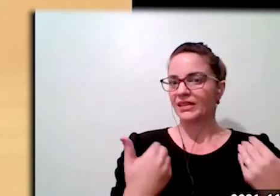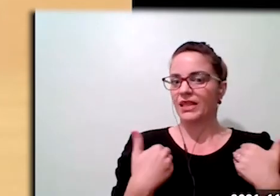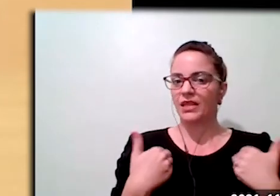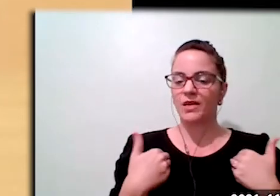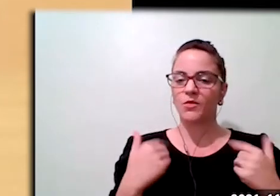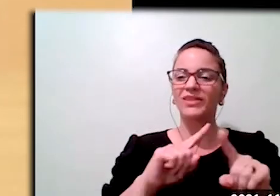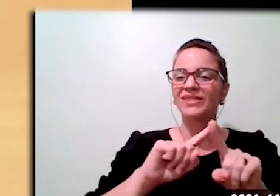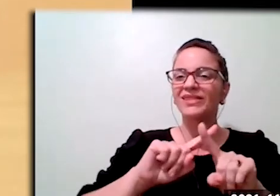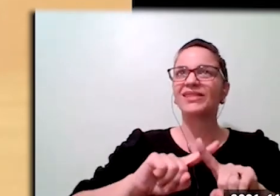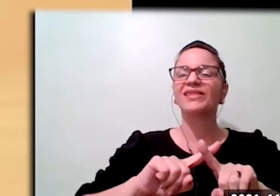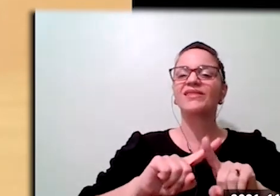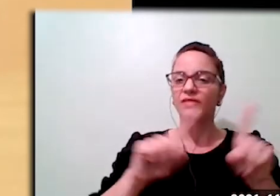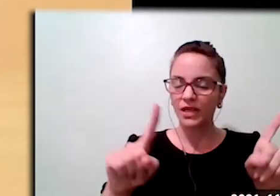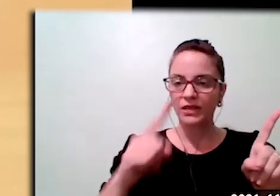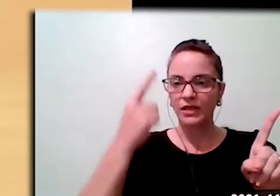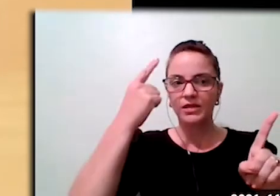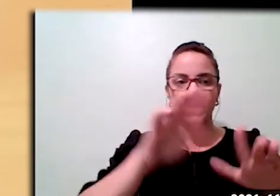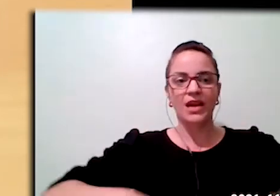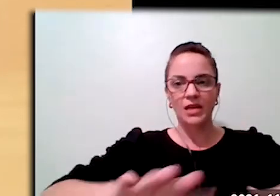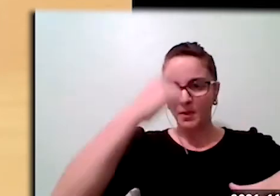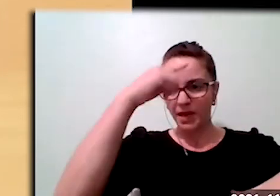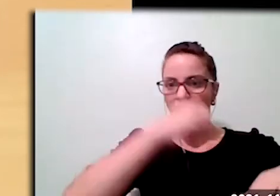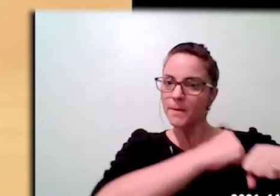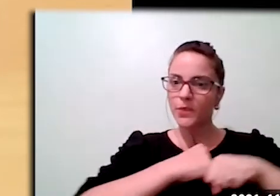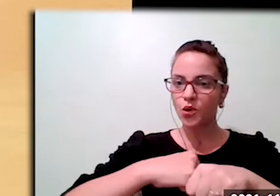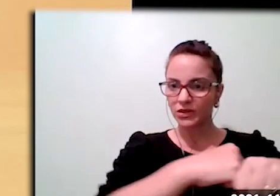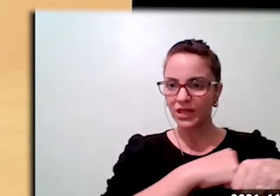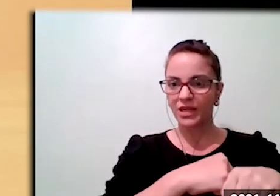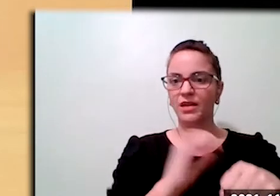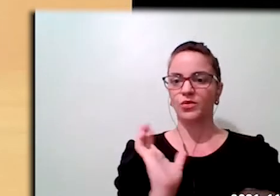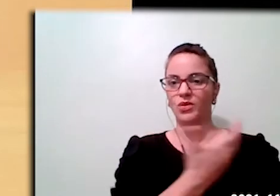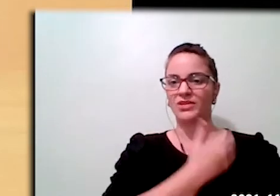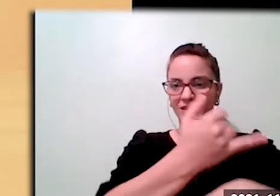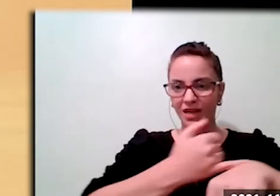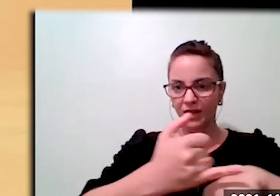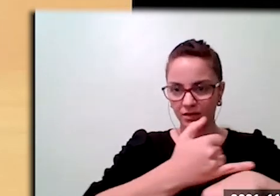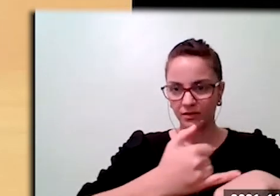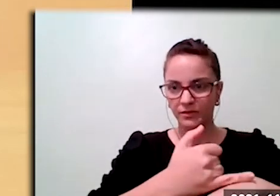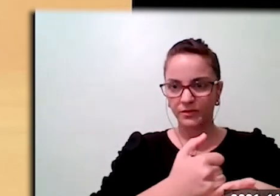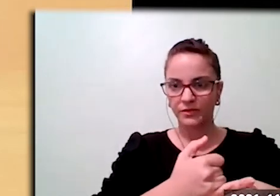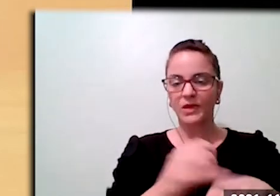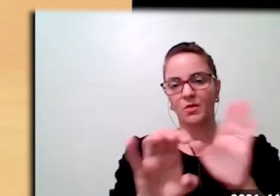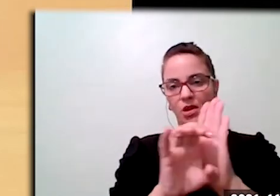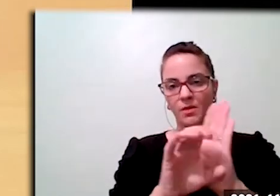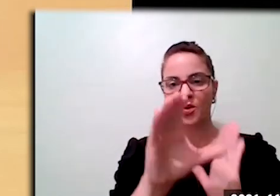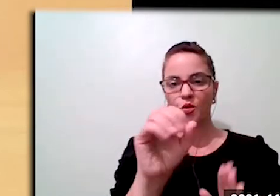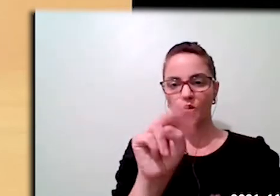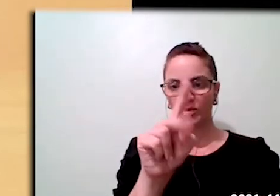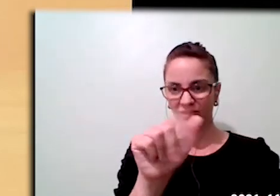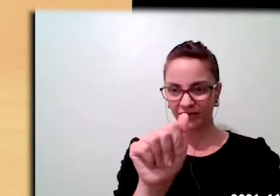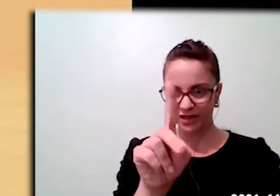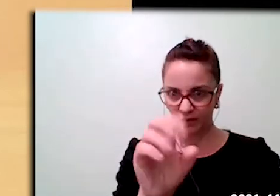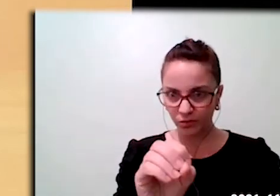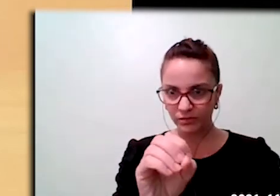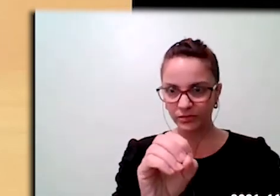completed to protect the city's land approach and maritime access by way of the Condado Lagoon and San Antonio Channel